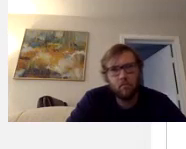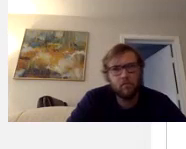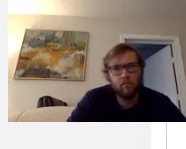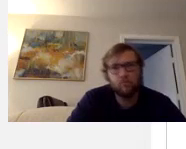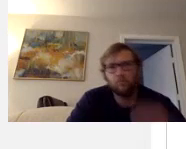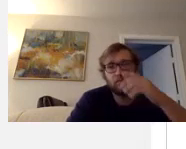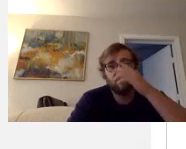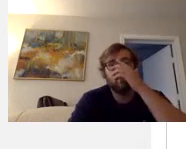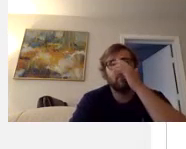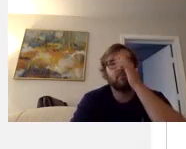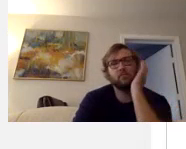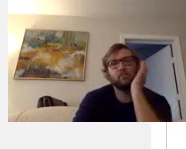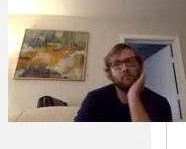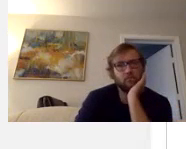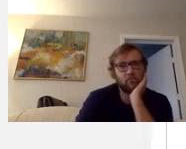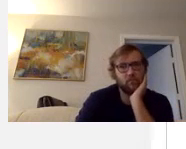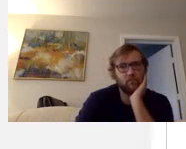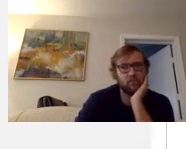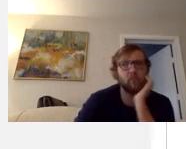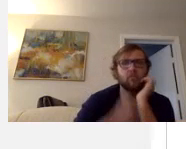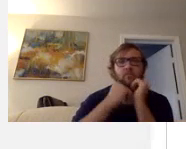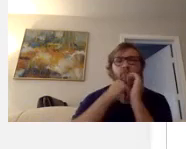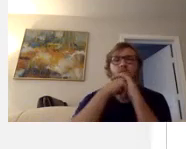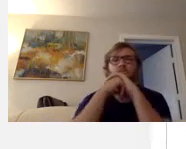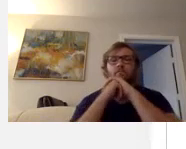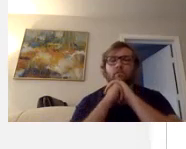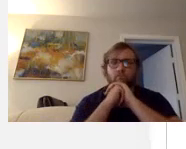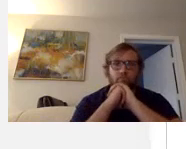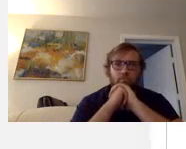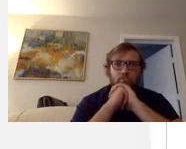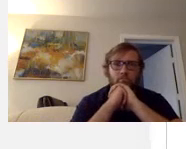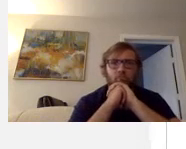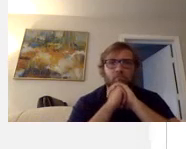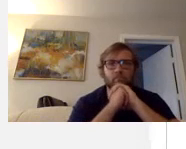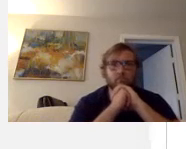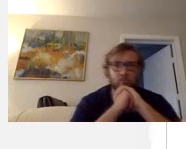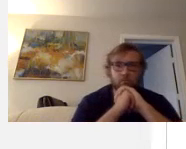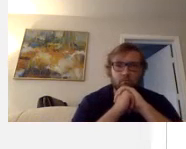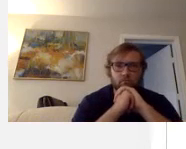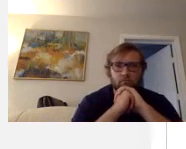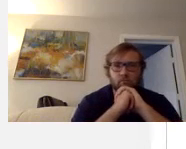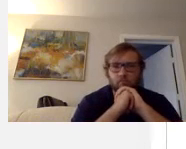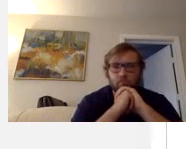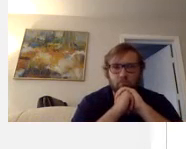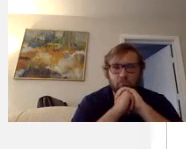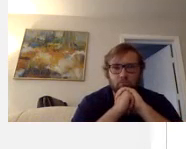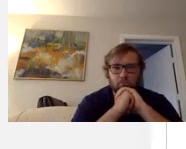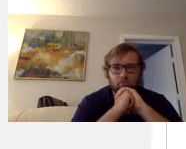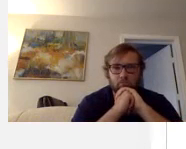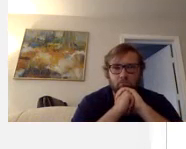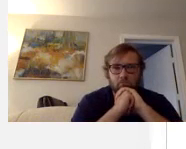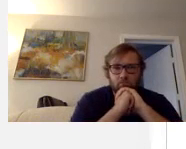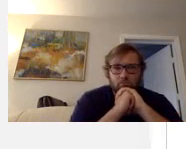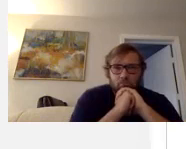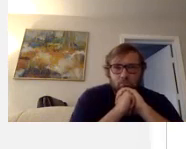in reference to where it started. And that can be measured. Time, how long is it taking the object to